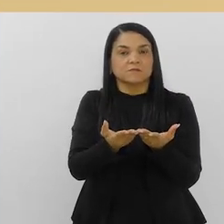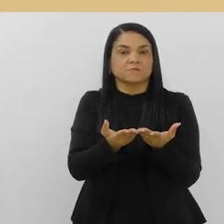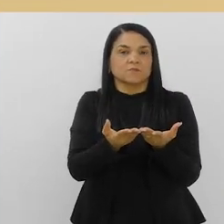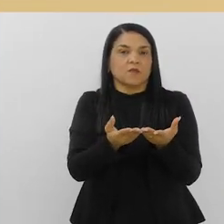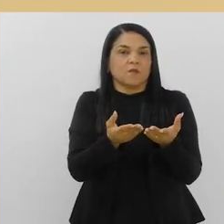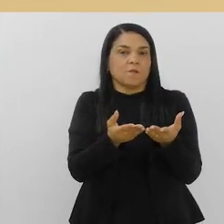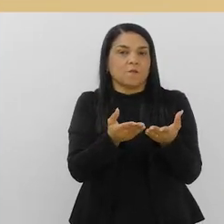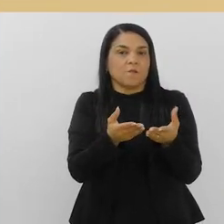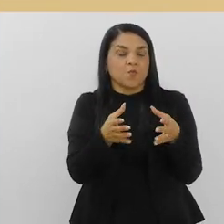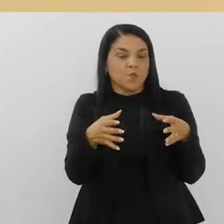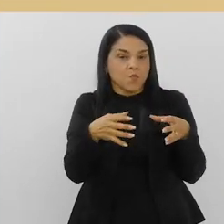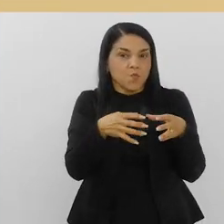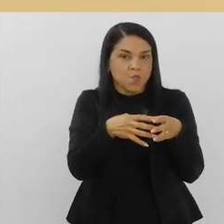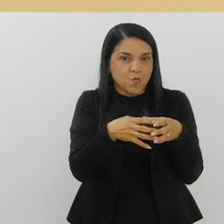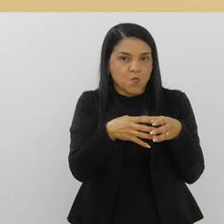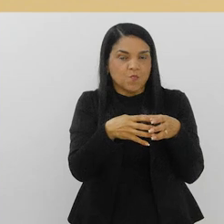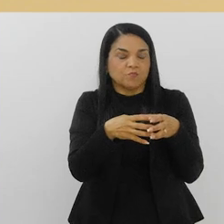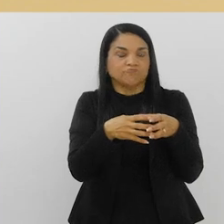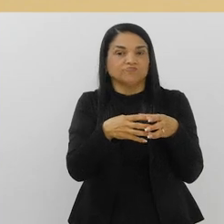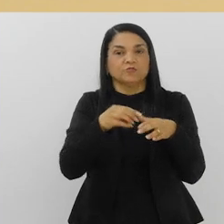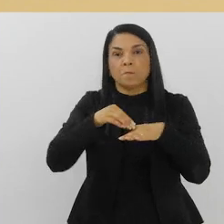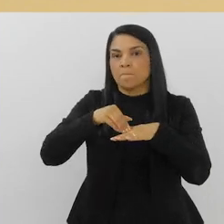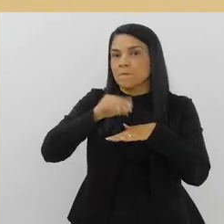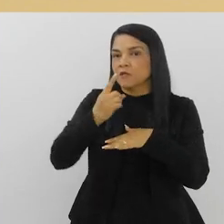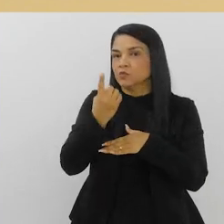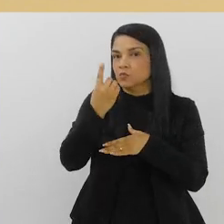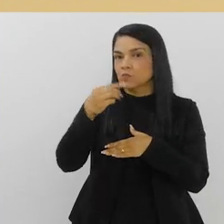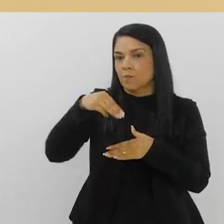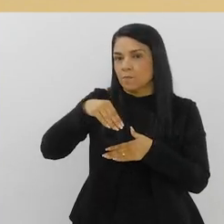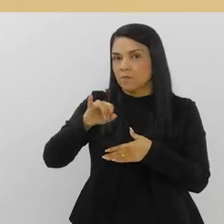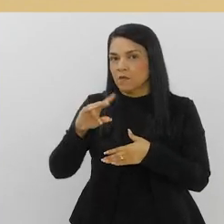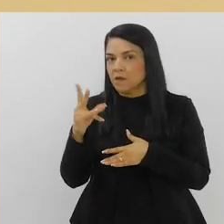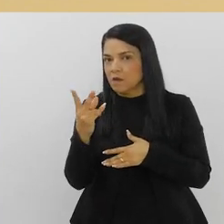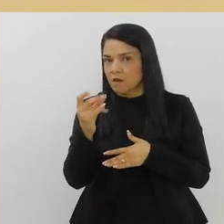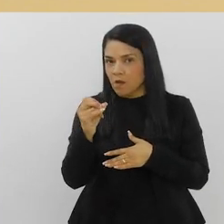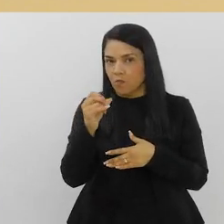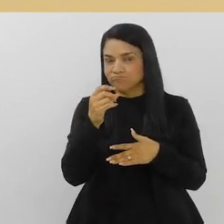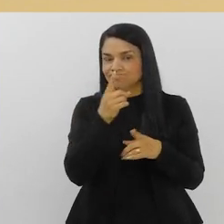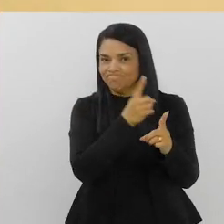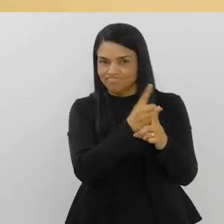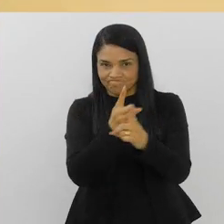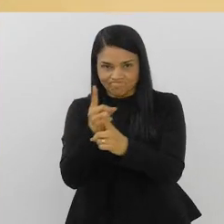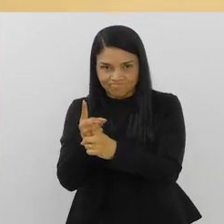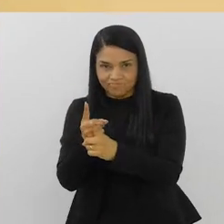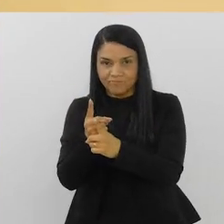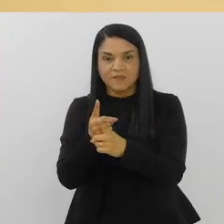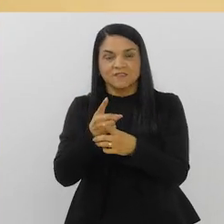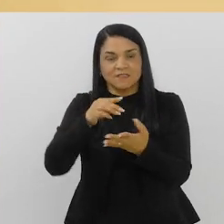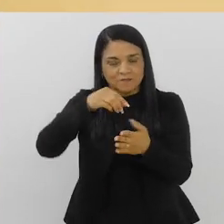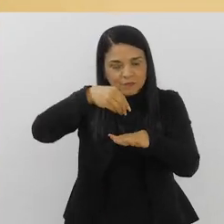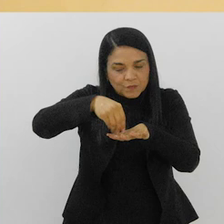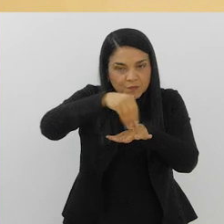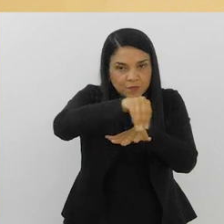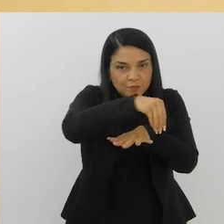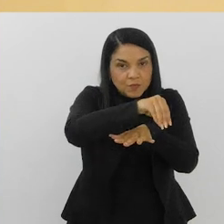us a part of these more than a million of pieces that were found in these excavations. Because these pieces